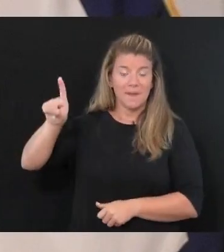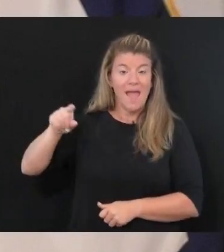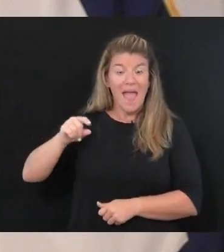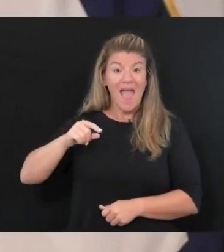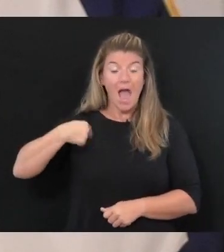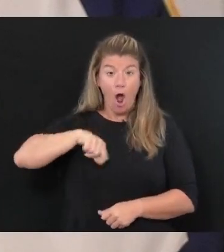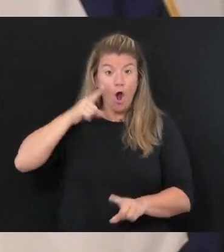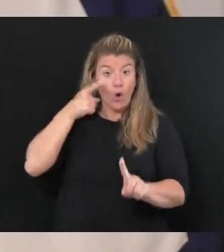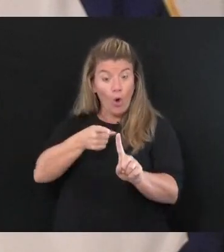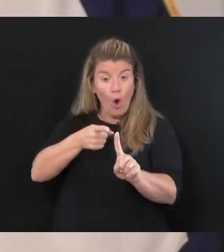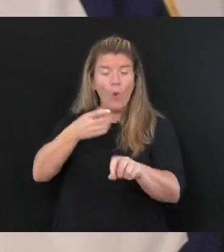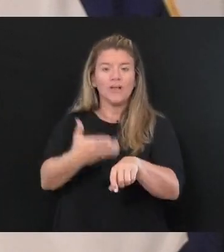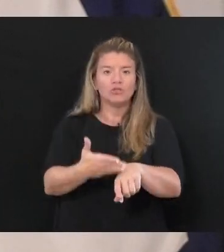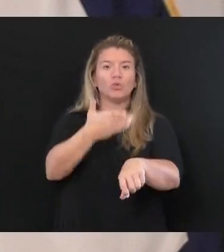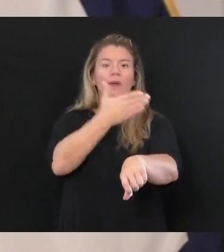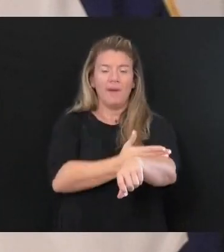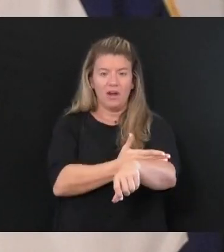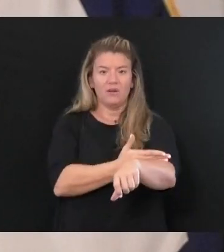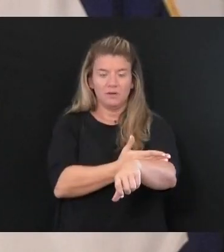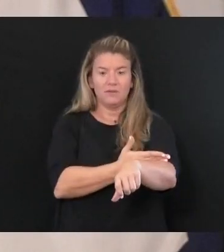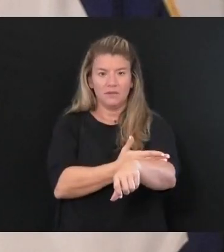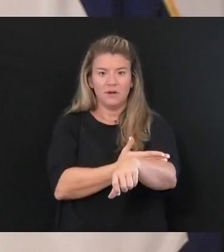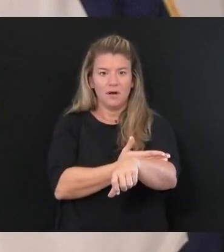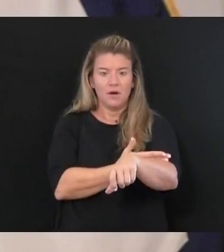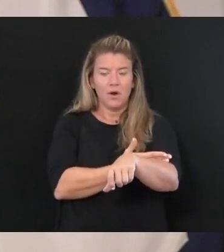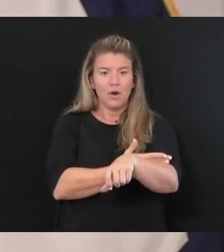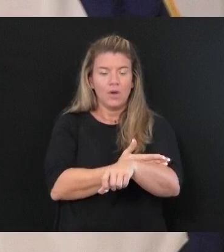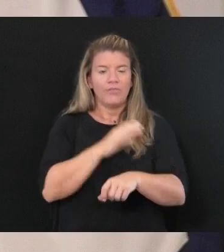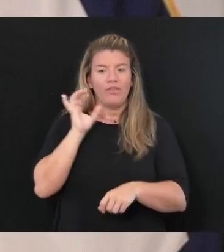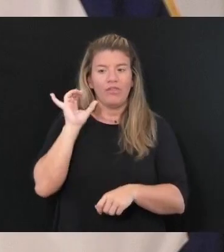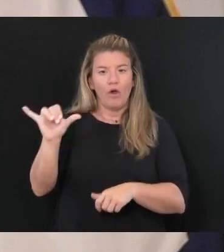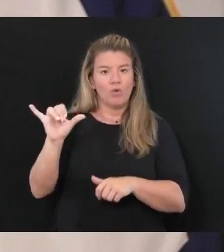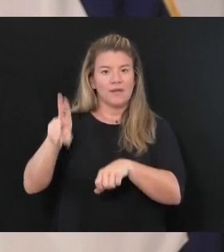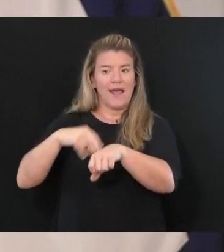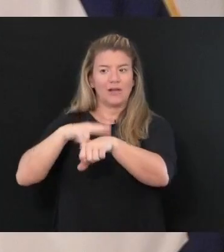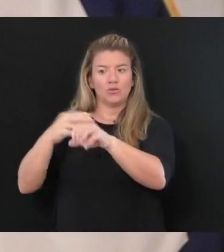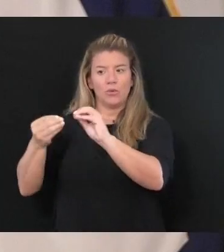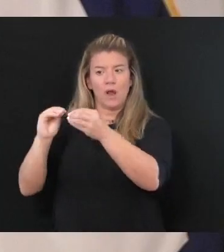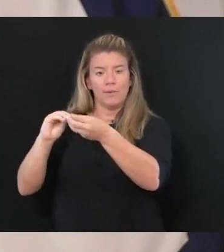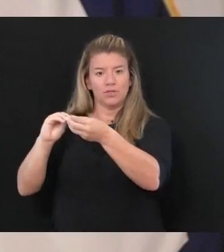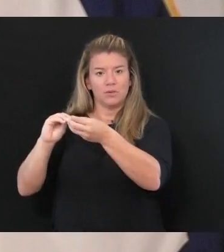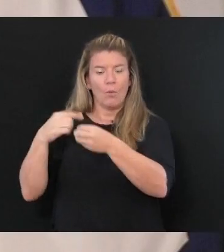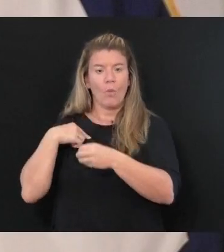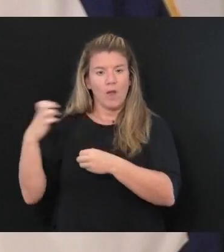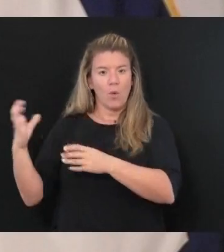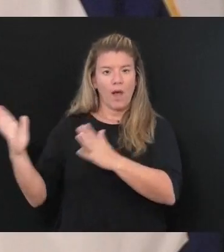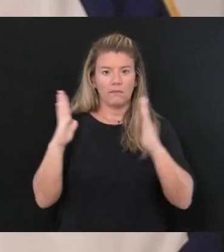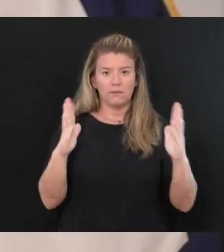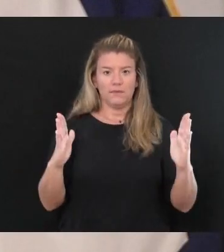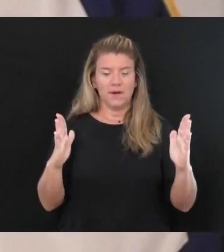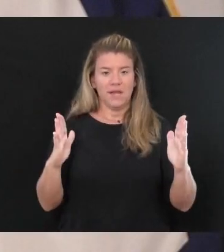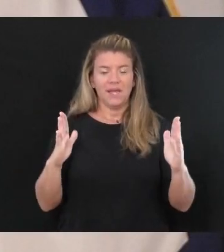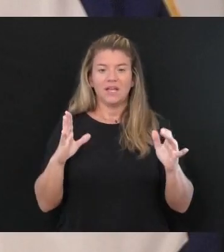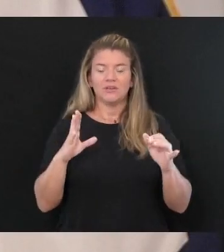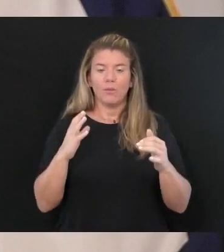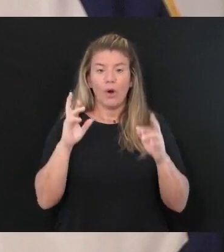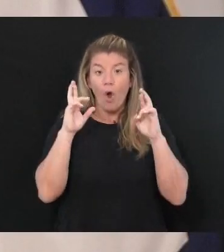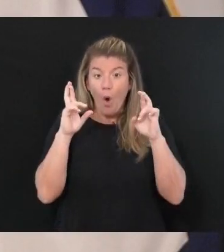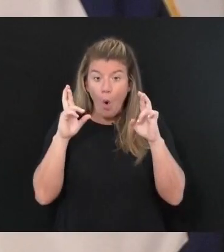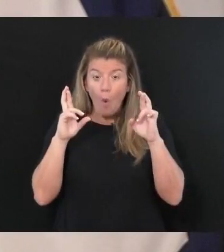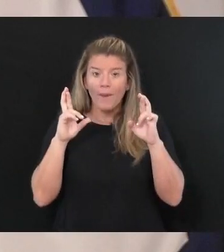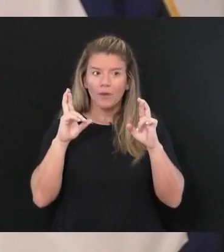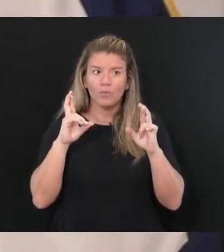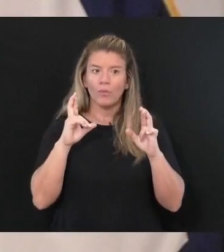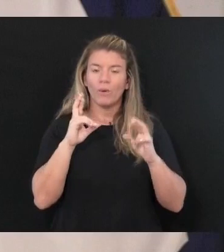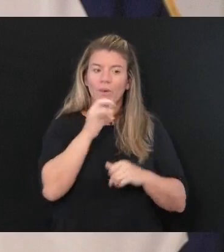better than those numbers, but only slightly better. That would put you in the yellow or hopefully all